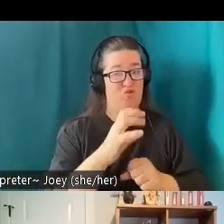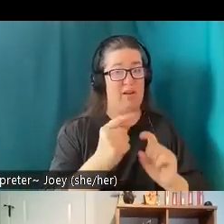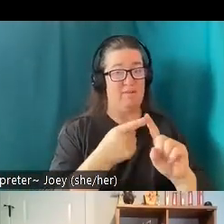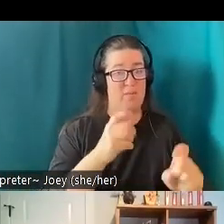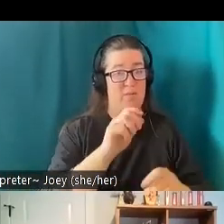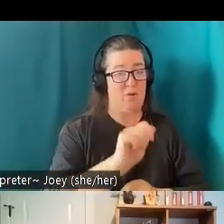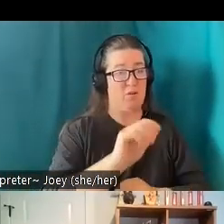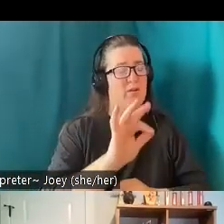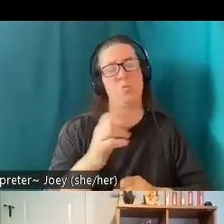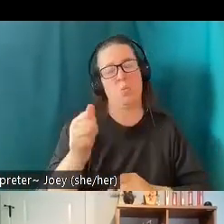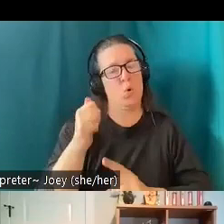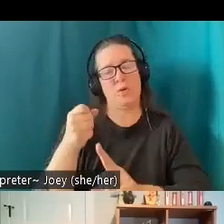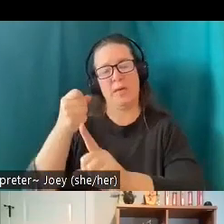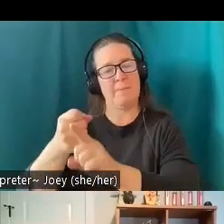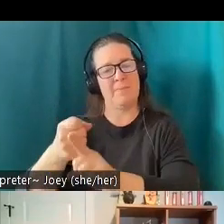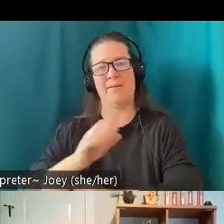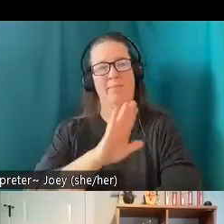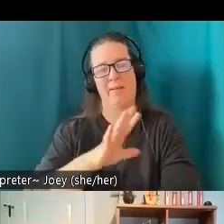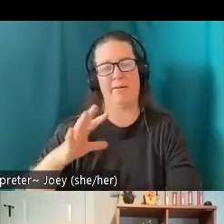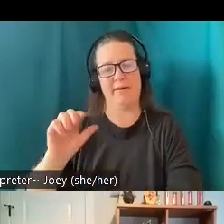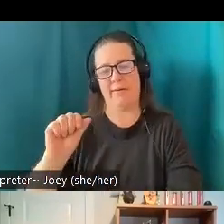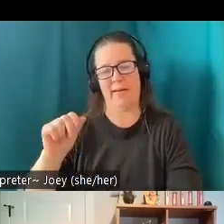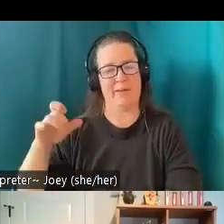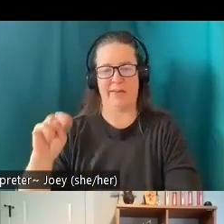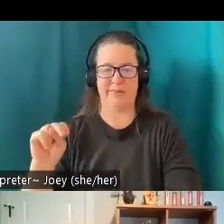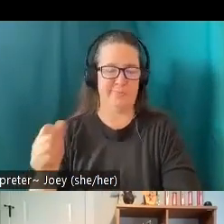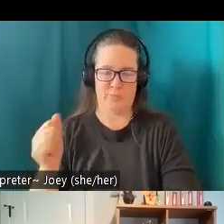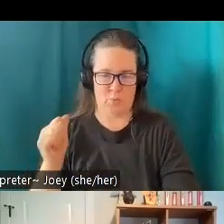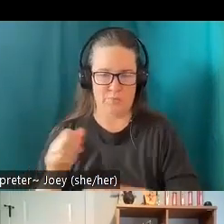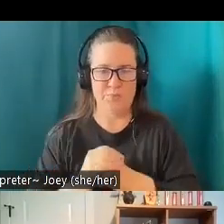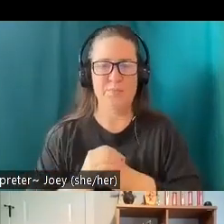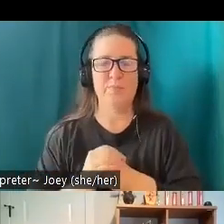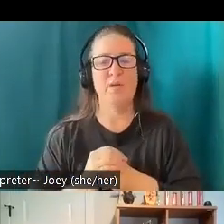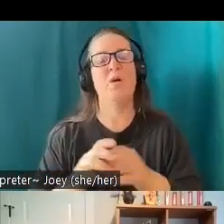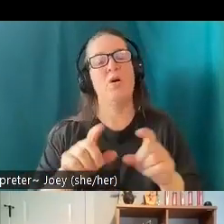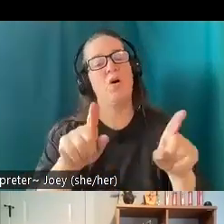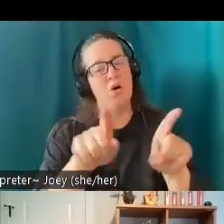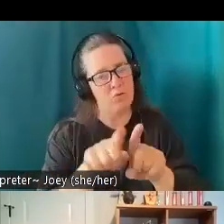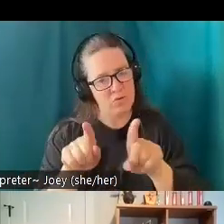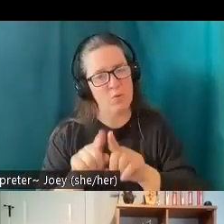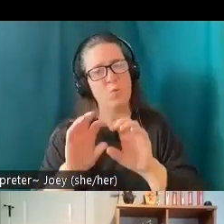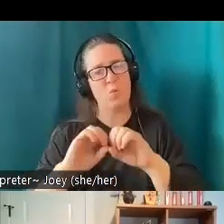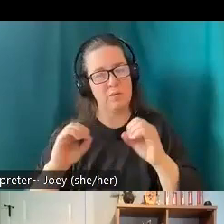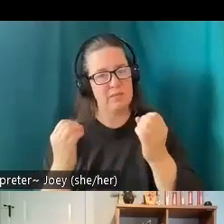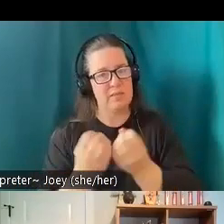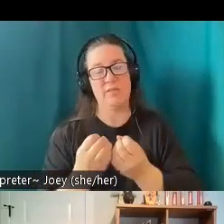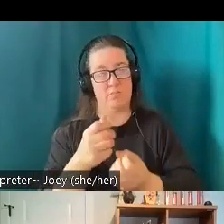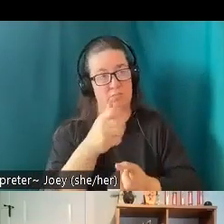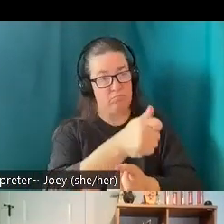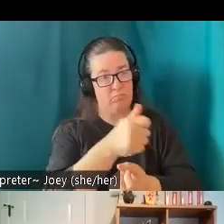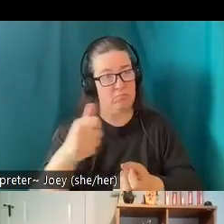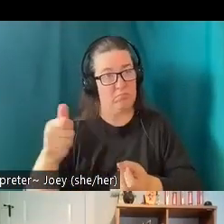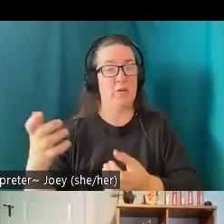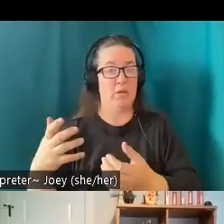funding. This is also true for organizations who applied to last year's Nonprofit Community Recovery Grants.